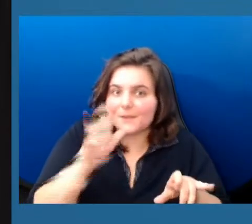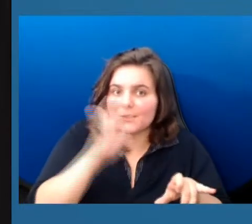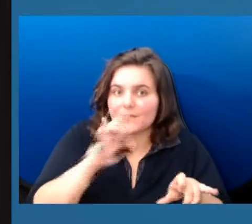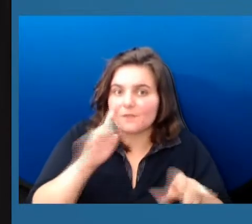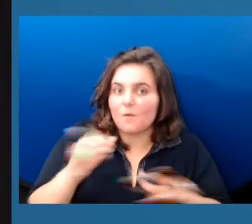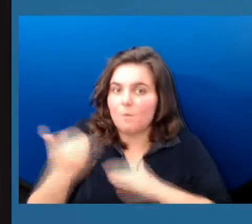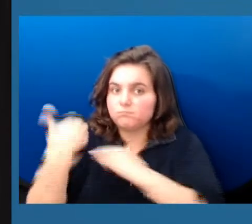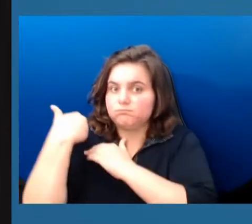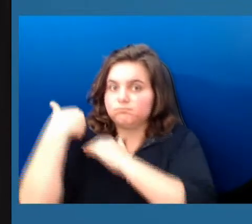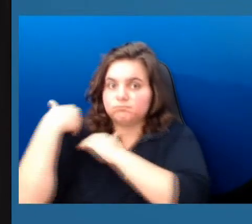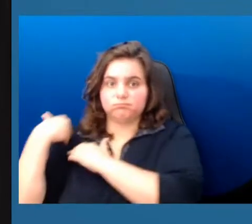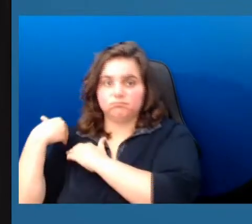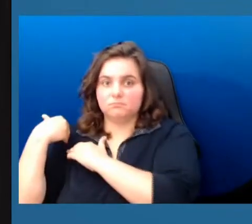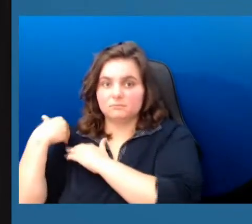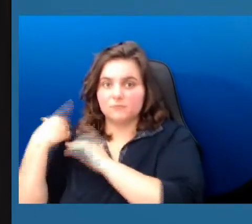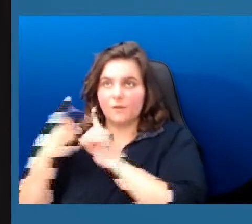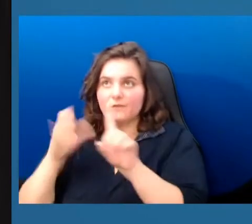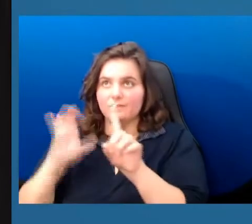government.